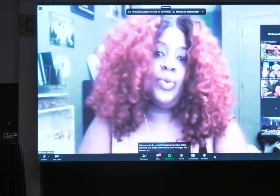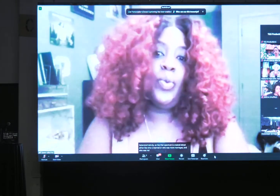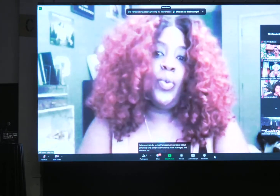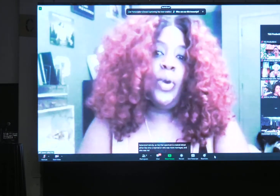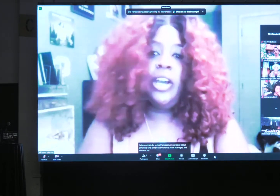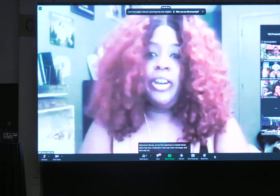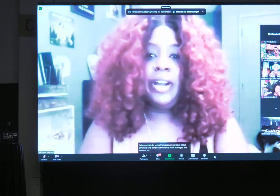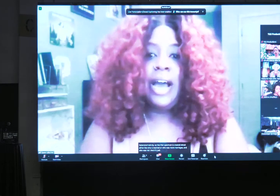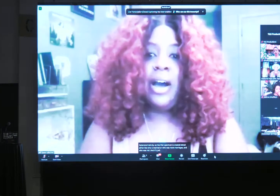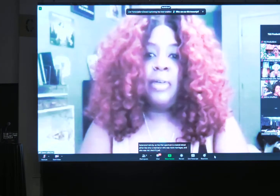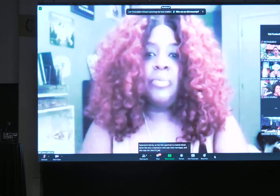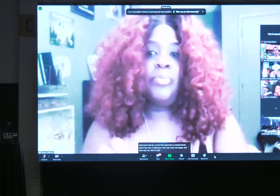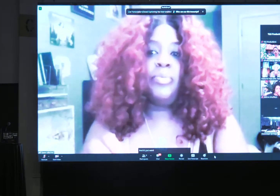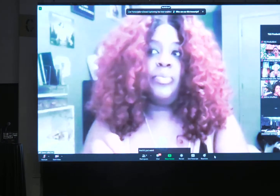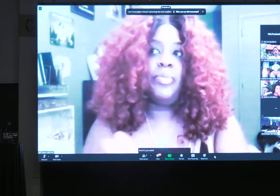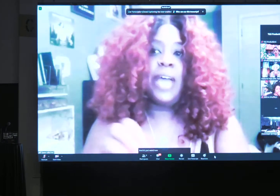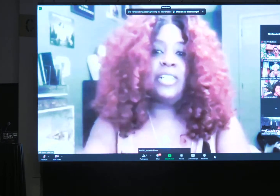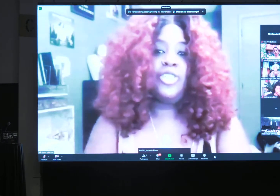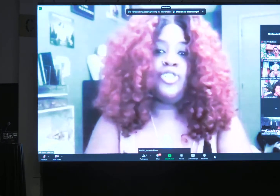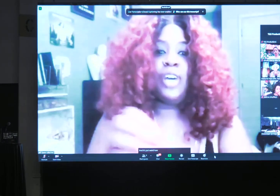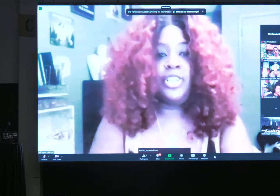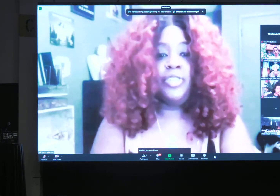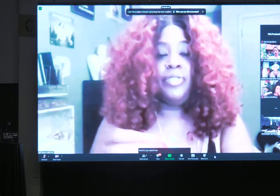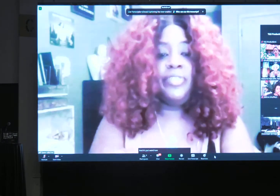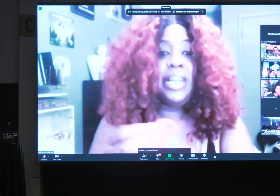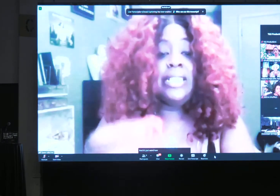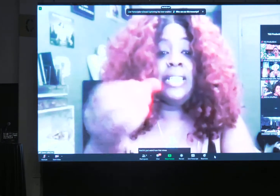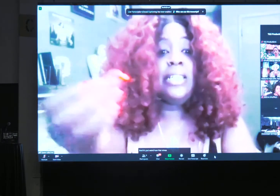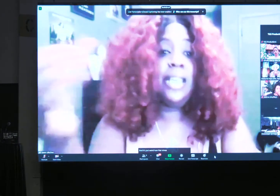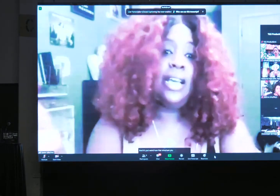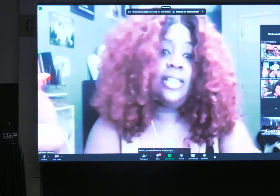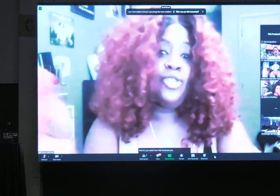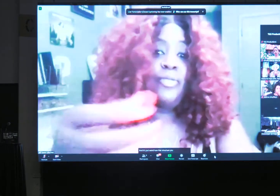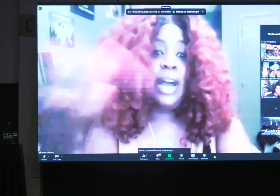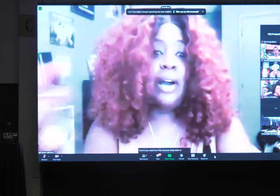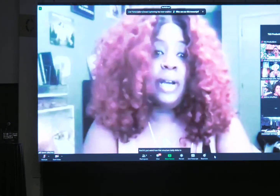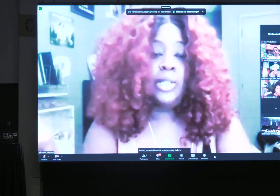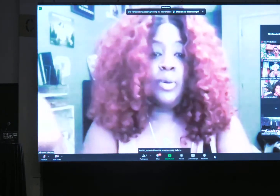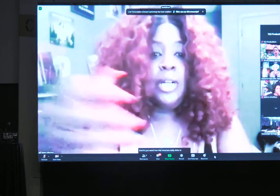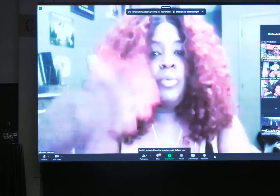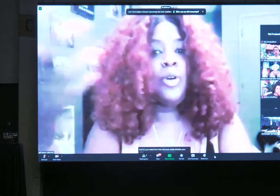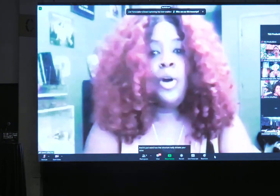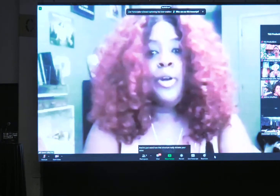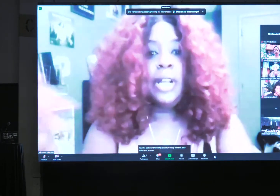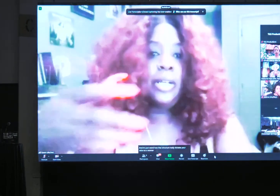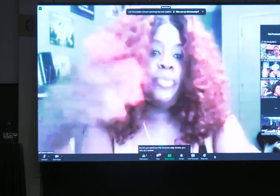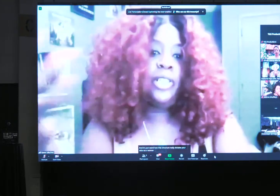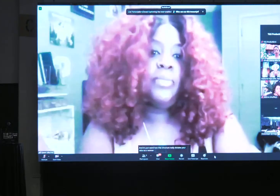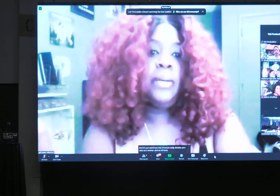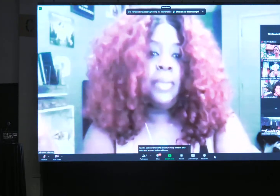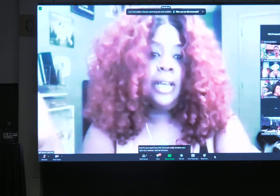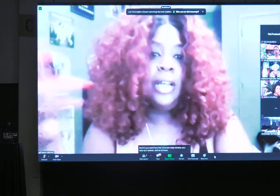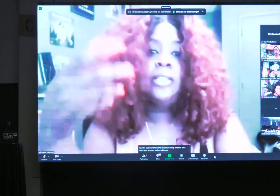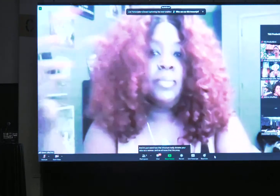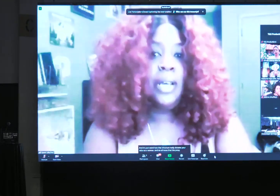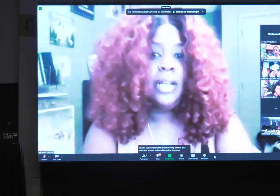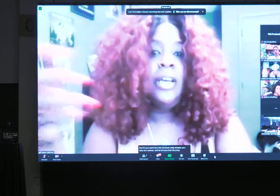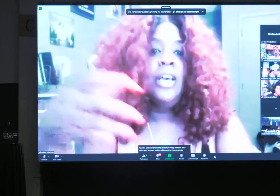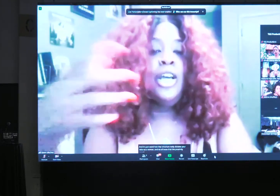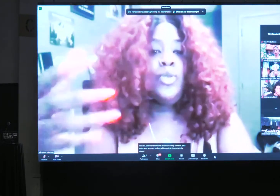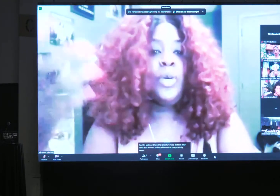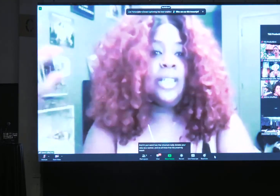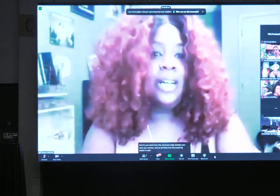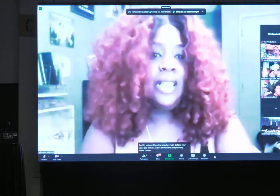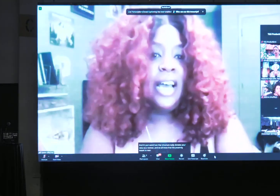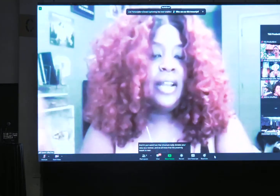just weird how that structure really dictates your value as a woman. And we all know that the proximity to men